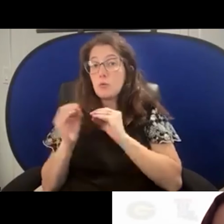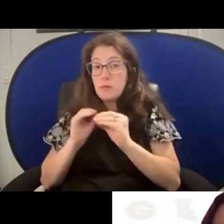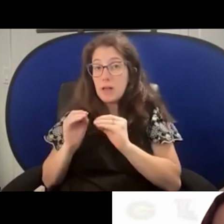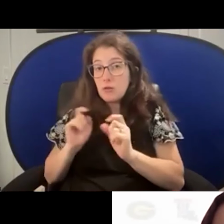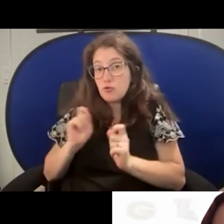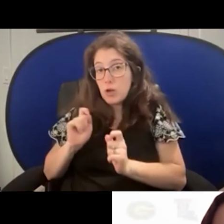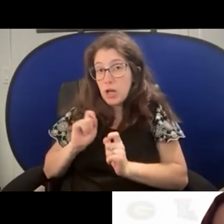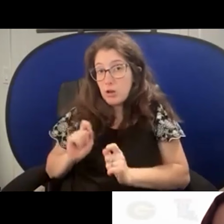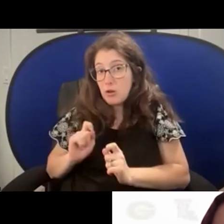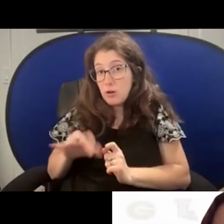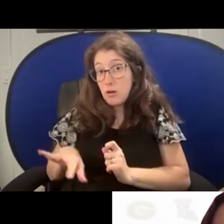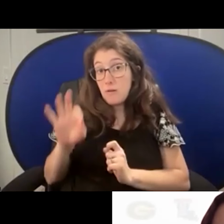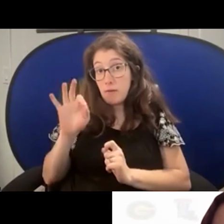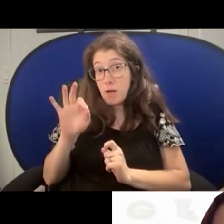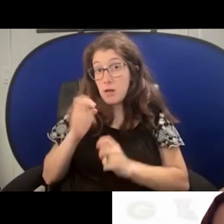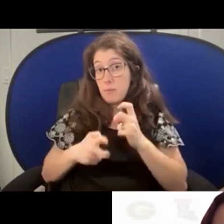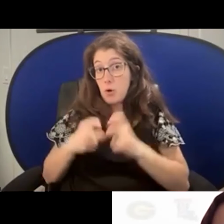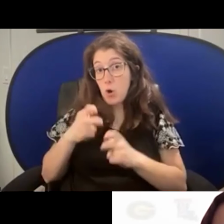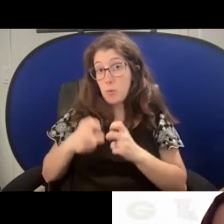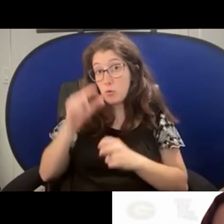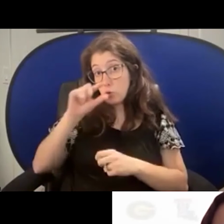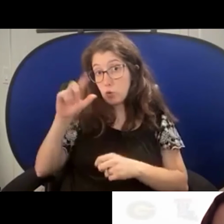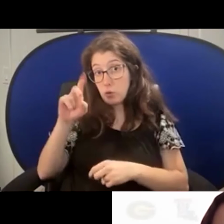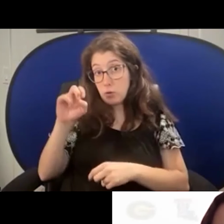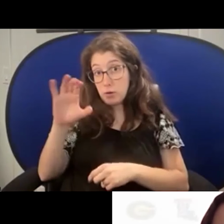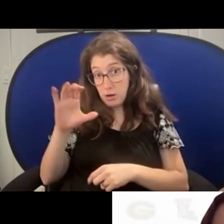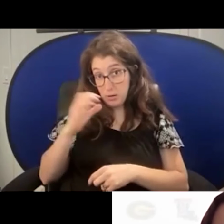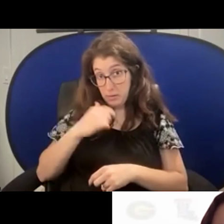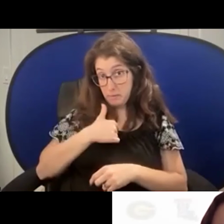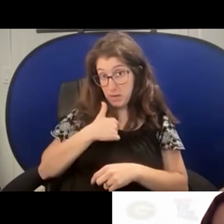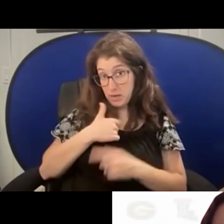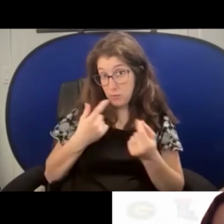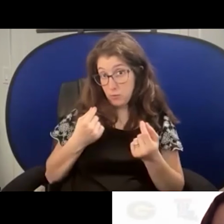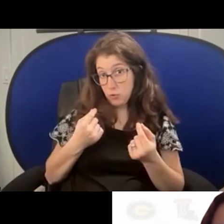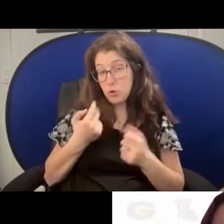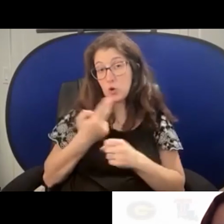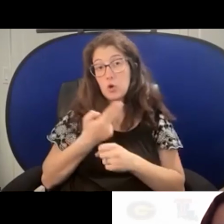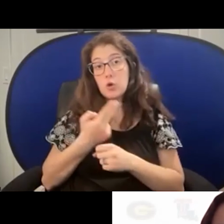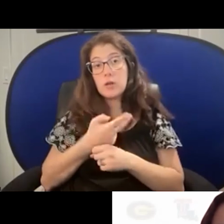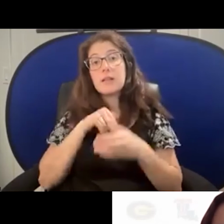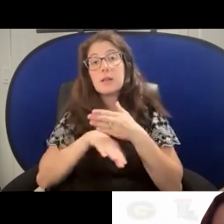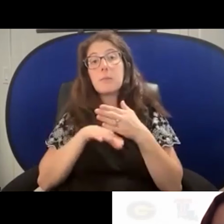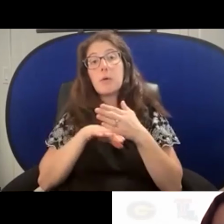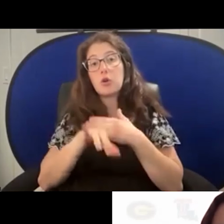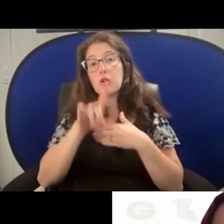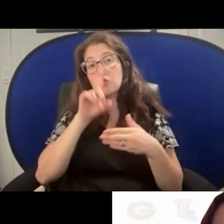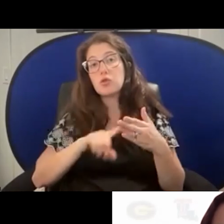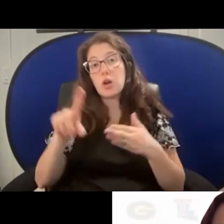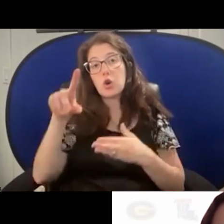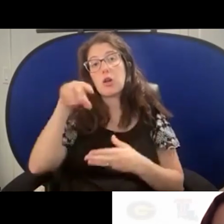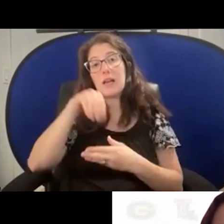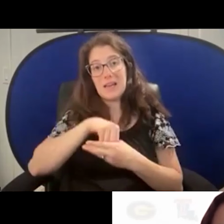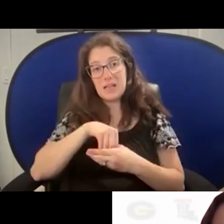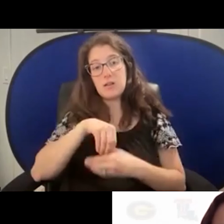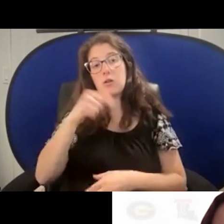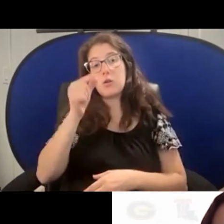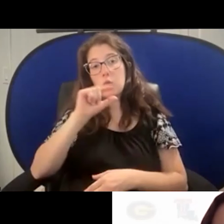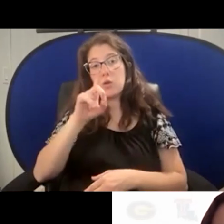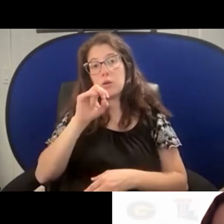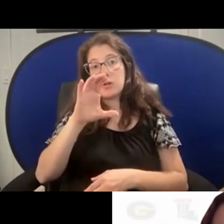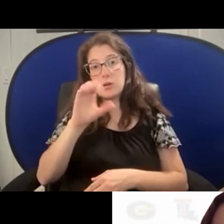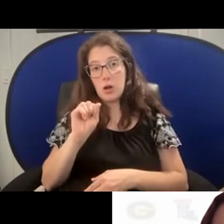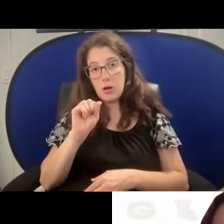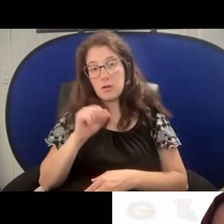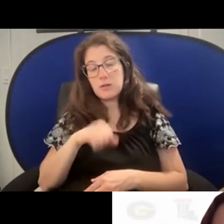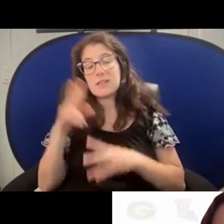issue, with a Google Doc, if it was me, I would use the accessibility checker built into Google Docs, download it as a docx,